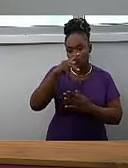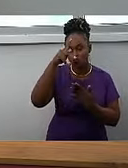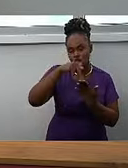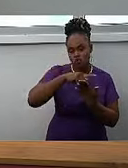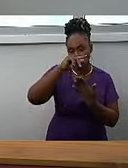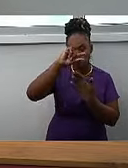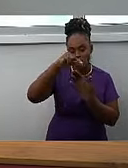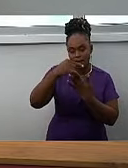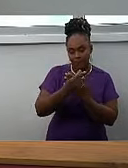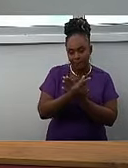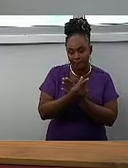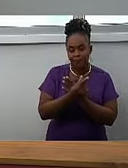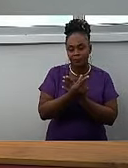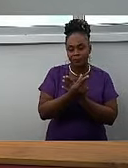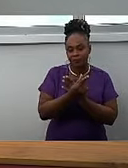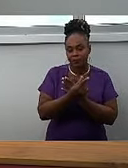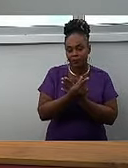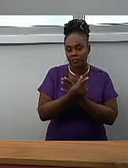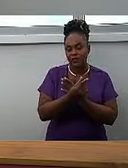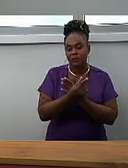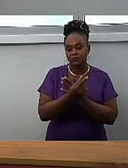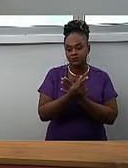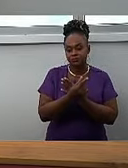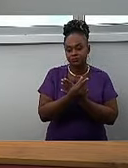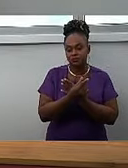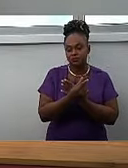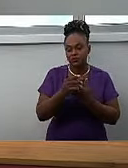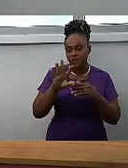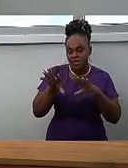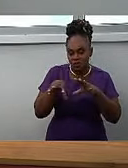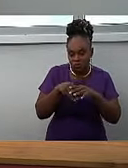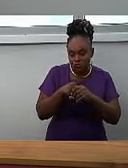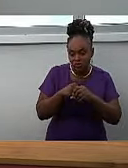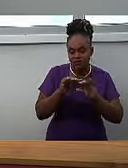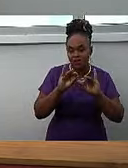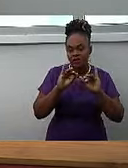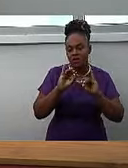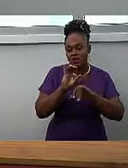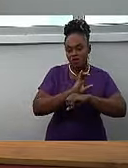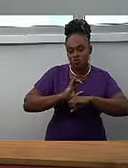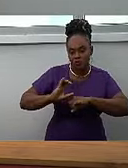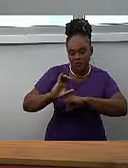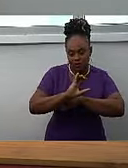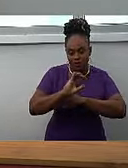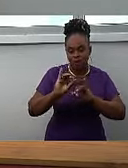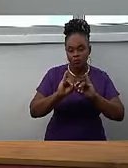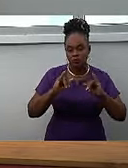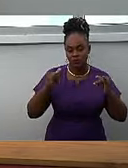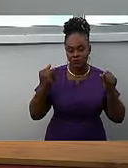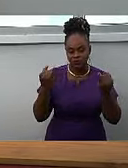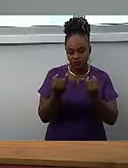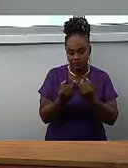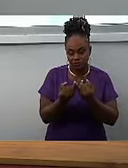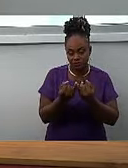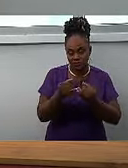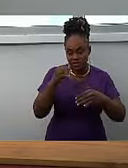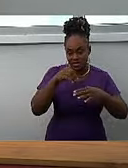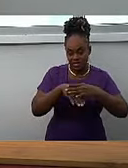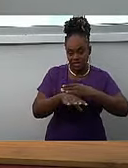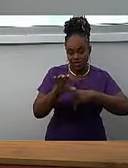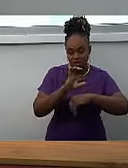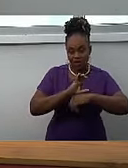views of Caribbean youth towards a robust and inclusive Caribbean community. In Carriacou, the